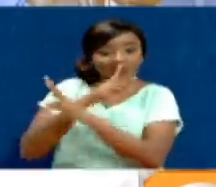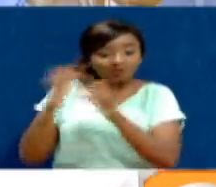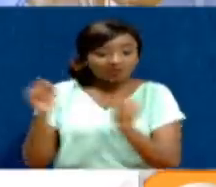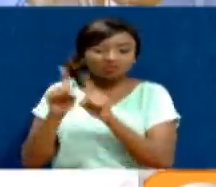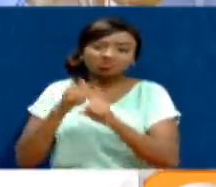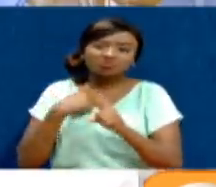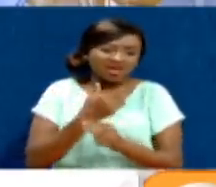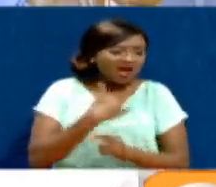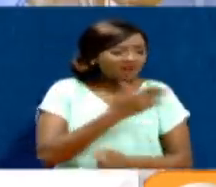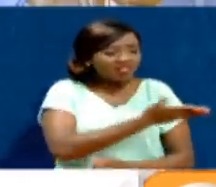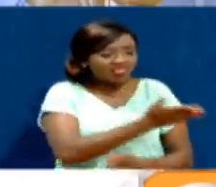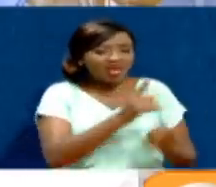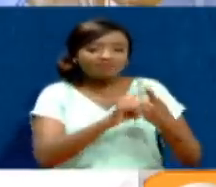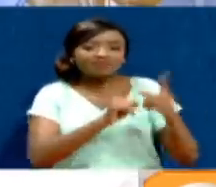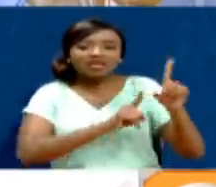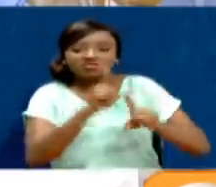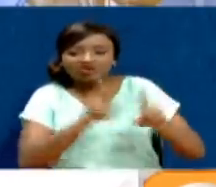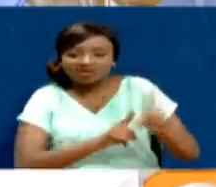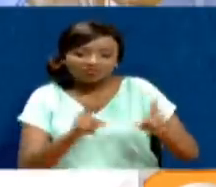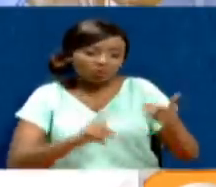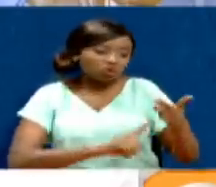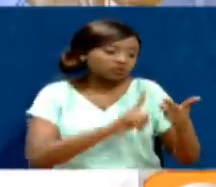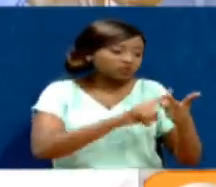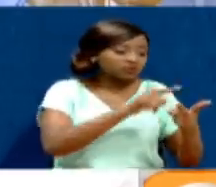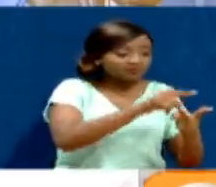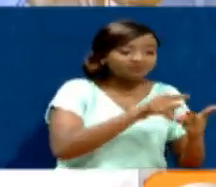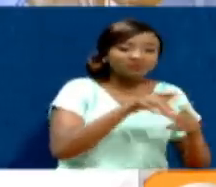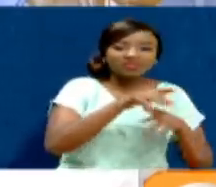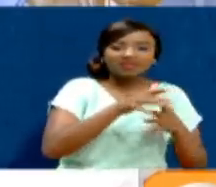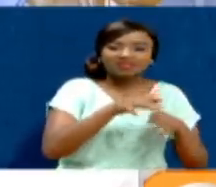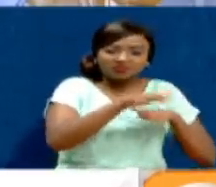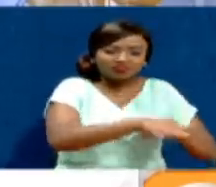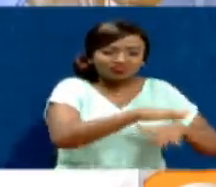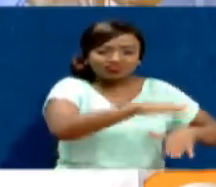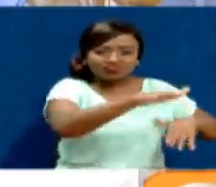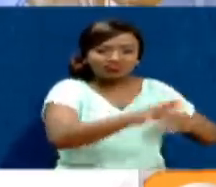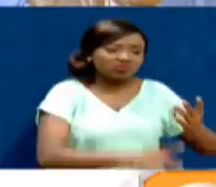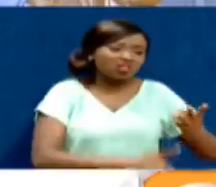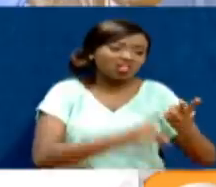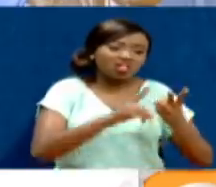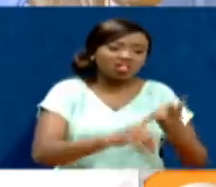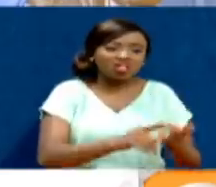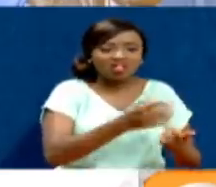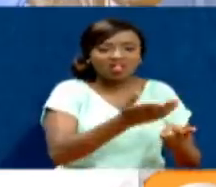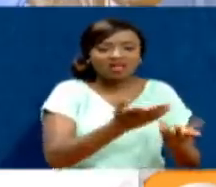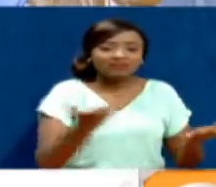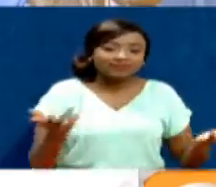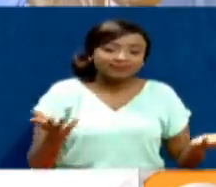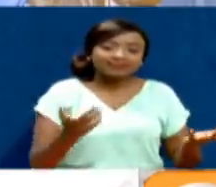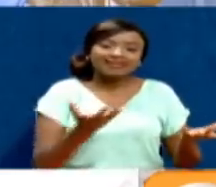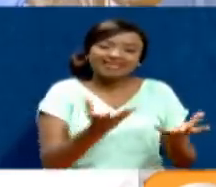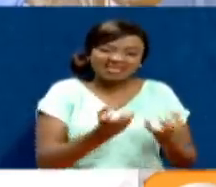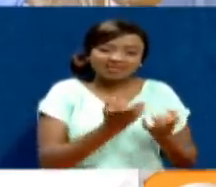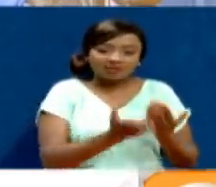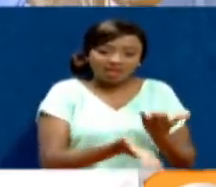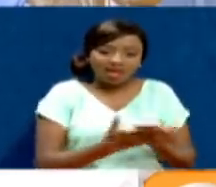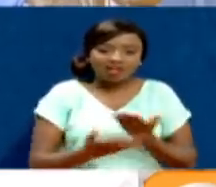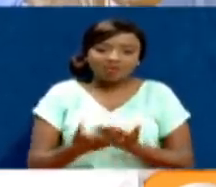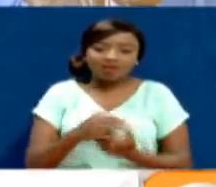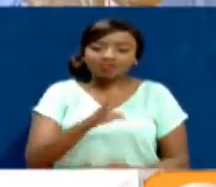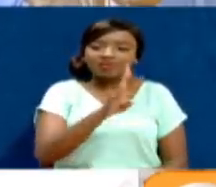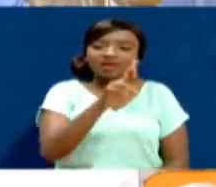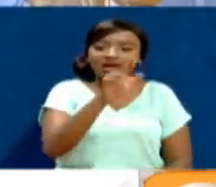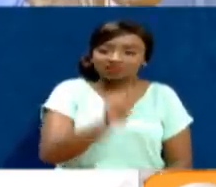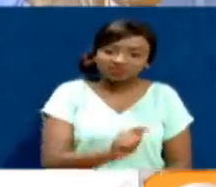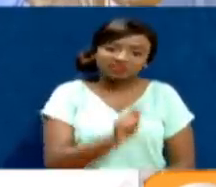some areas, for instance, transport sector, the traffic snarl-ups, traffic congestion in the great cities of ours, the